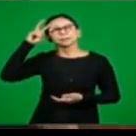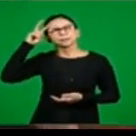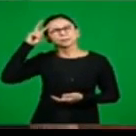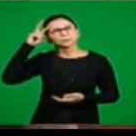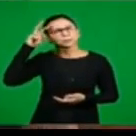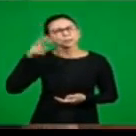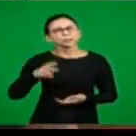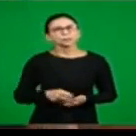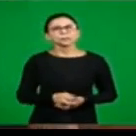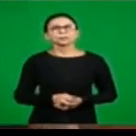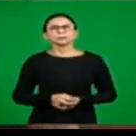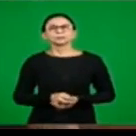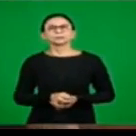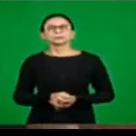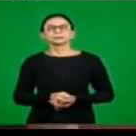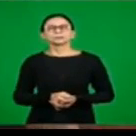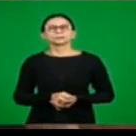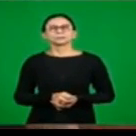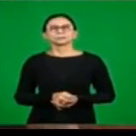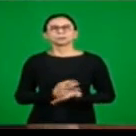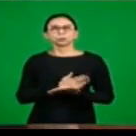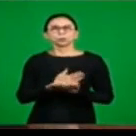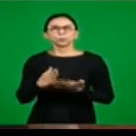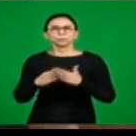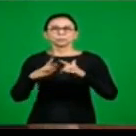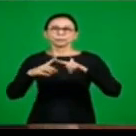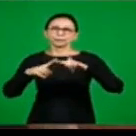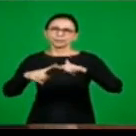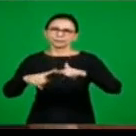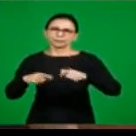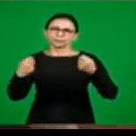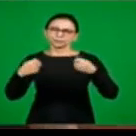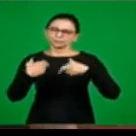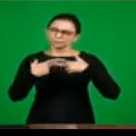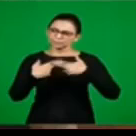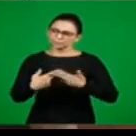was the word that was given from the first days of the beginning of the church.